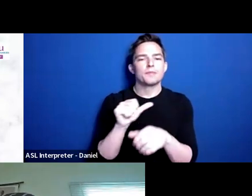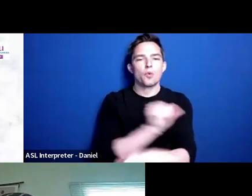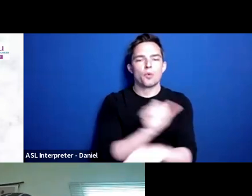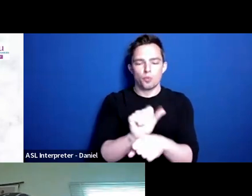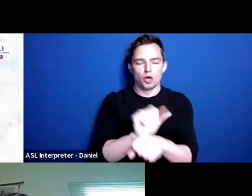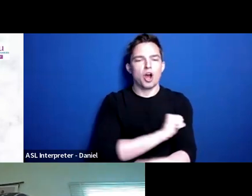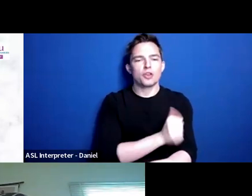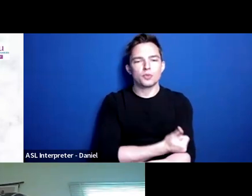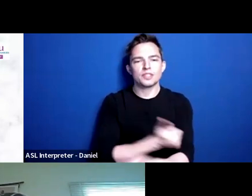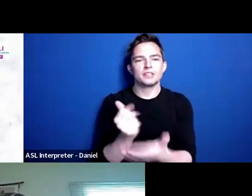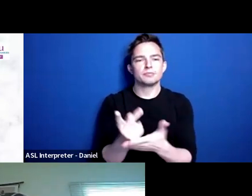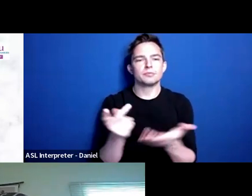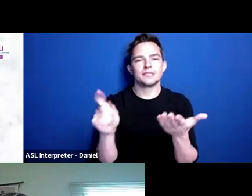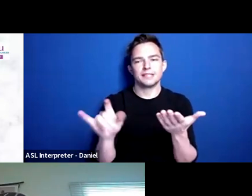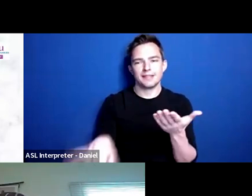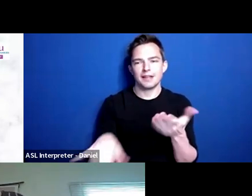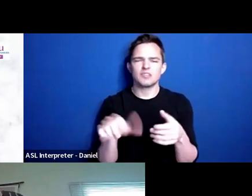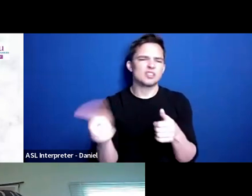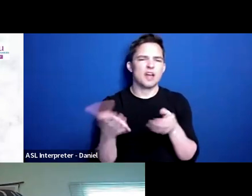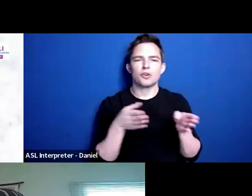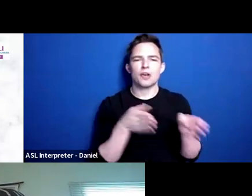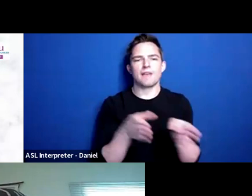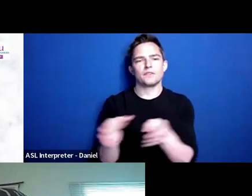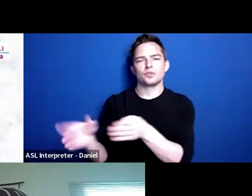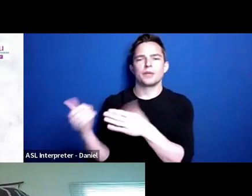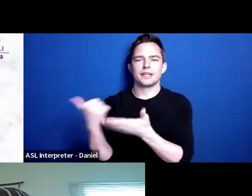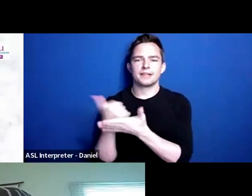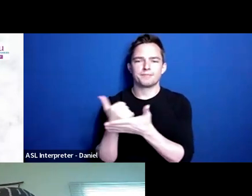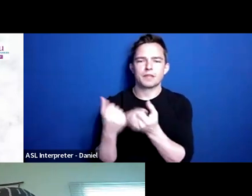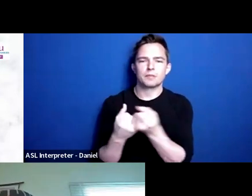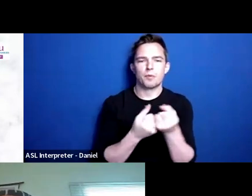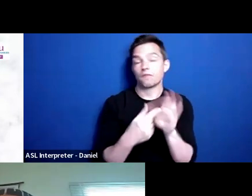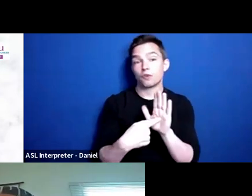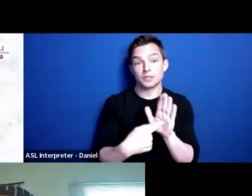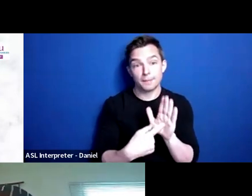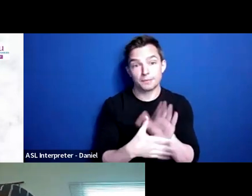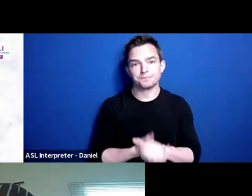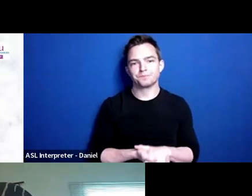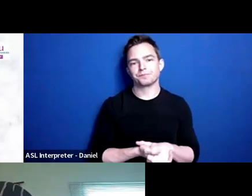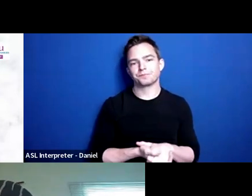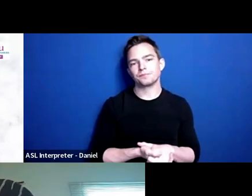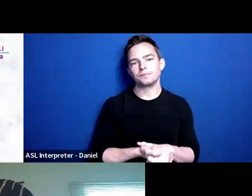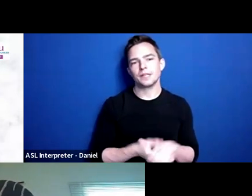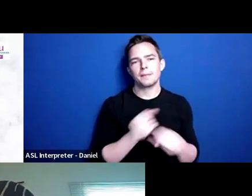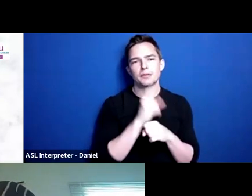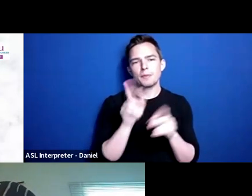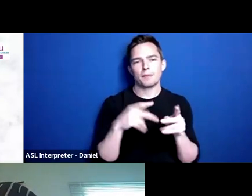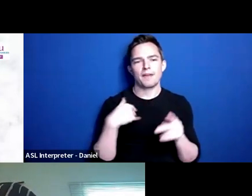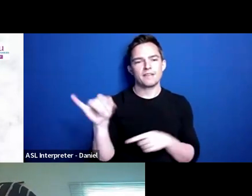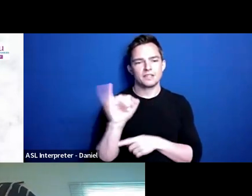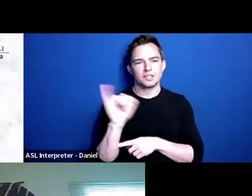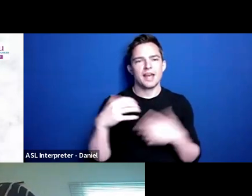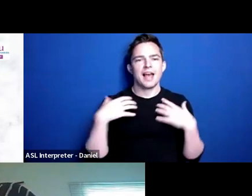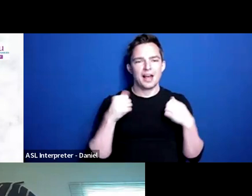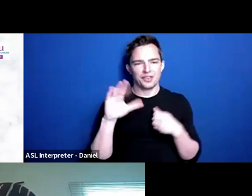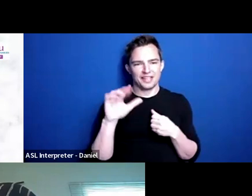It's possible that there are other avenues that we can support them with. For example, getting folks insured and access to healthcare coverage.